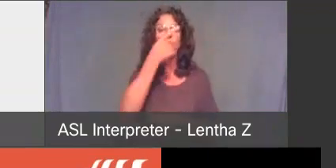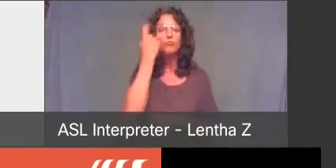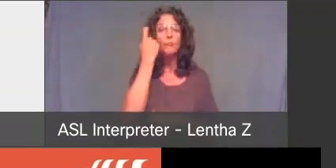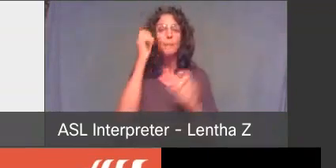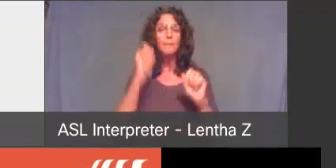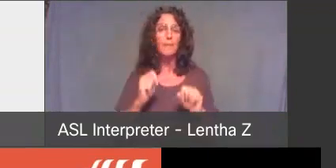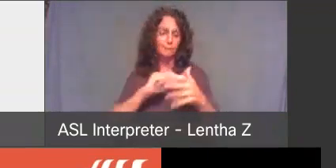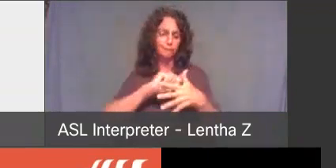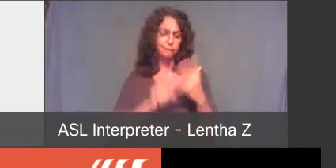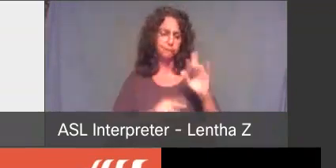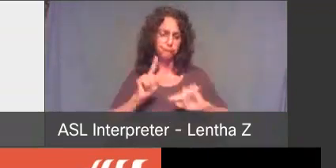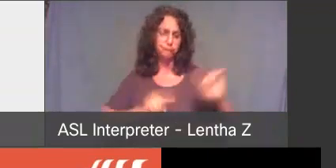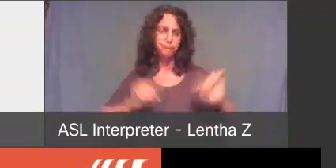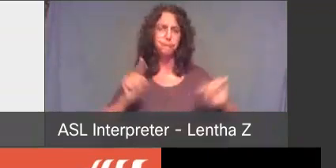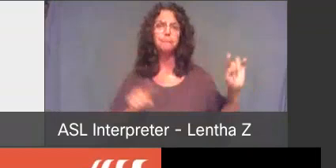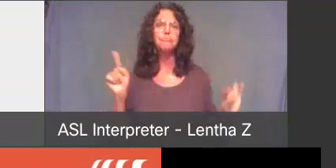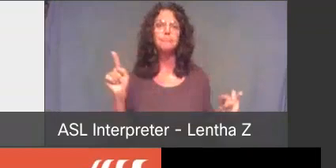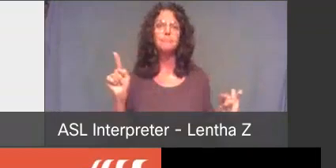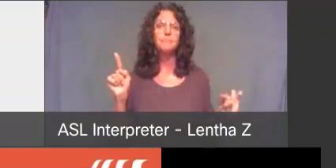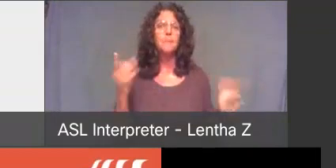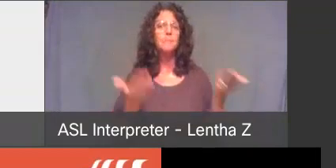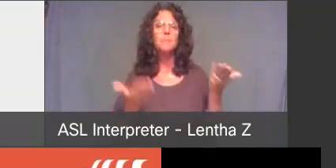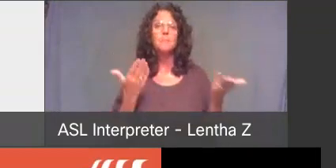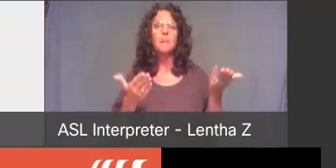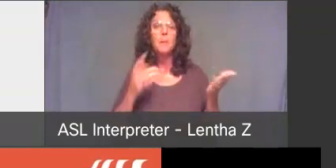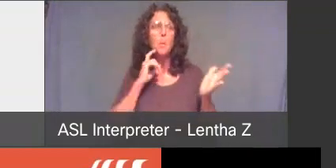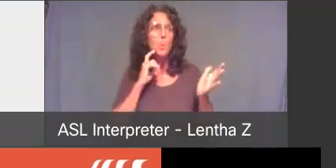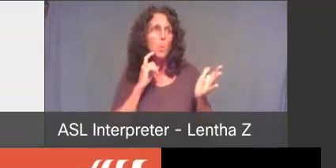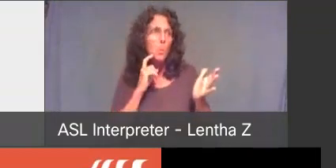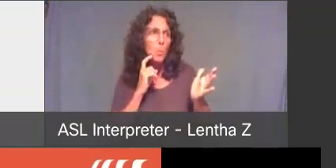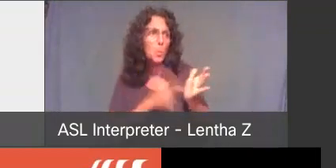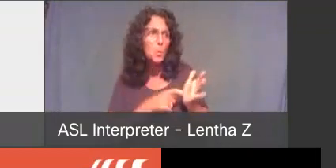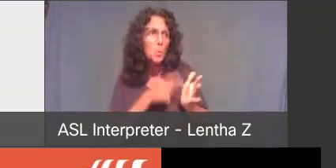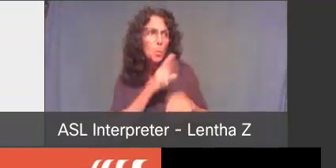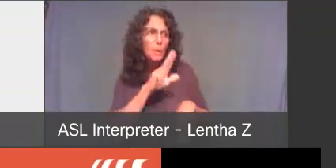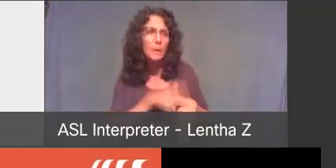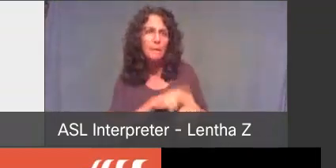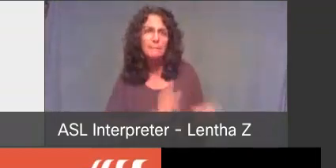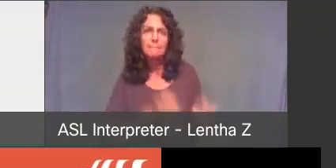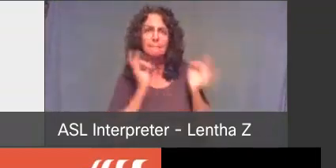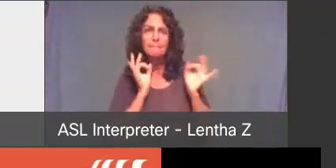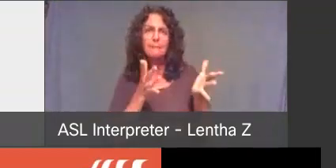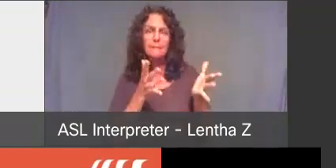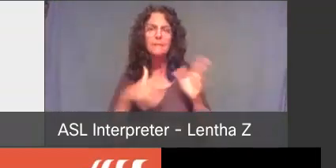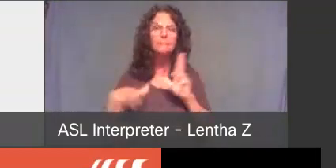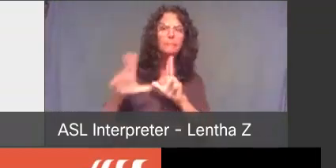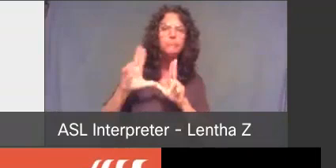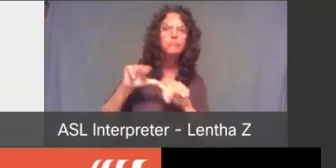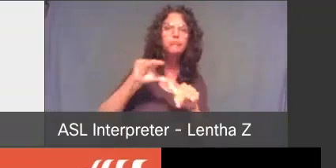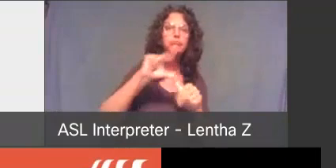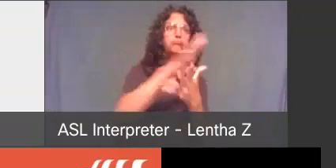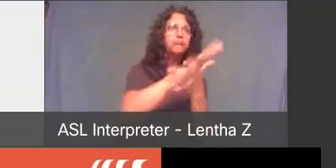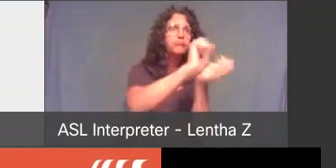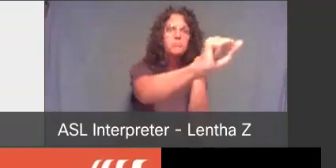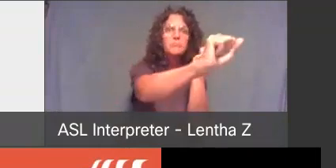of different things. Trauma can even include like witnessing a natural disaster. So seeing a tornado, rip through your